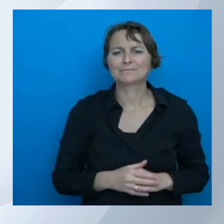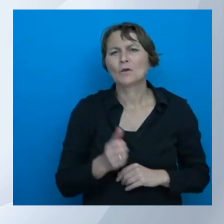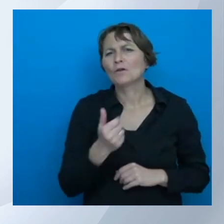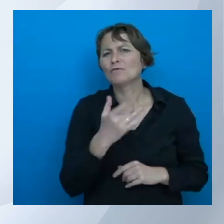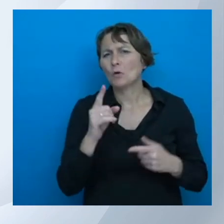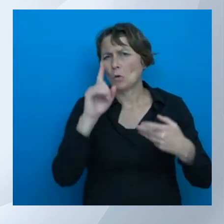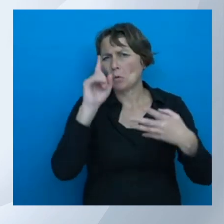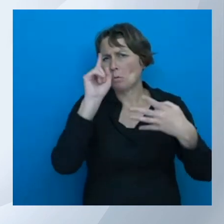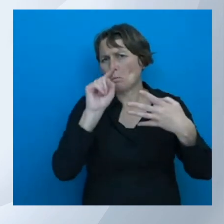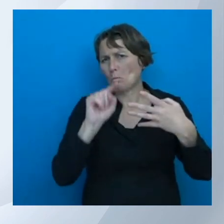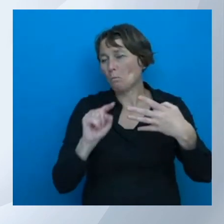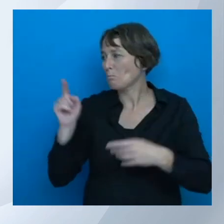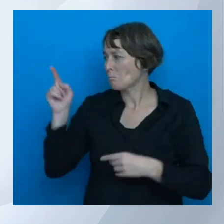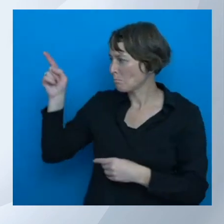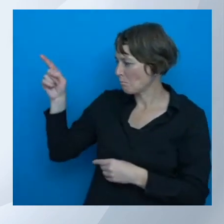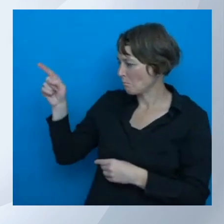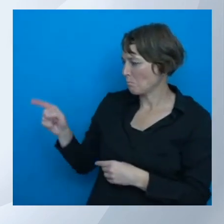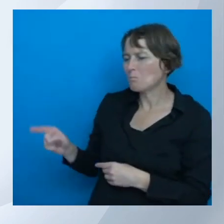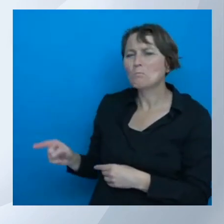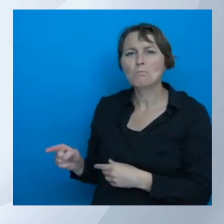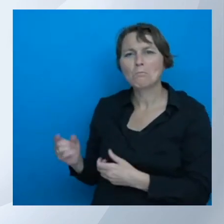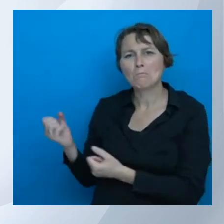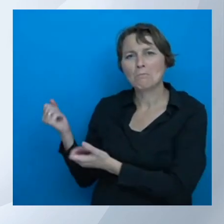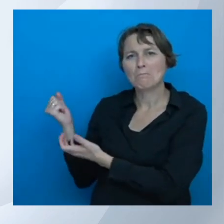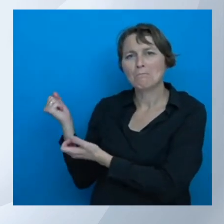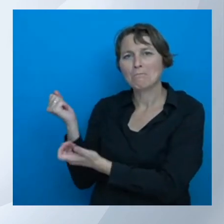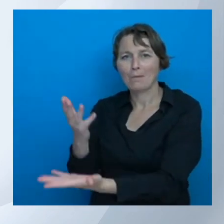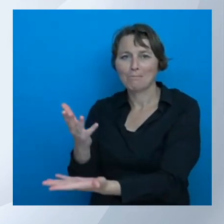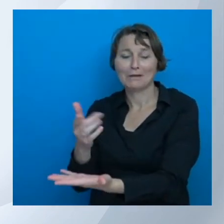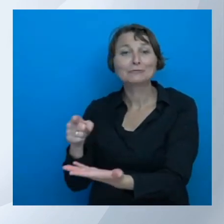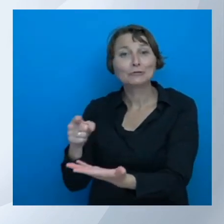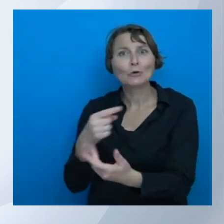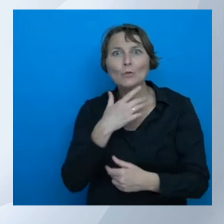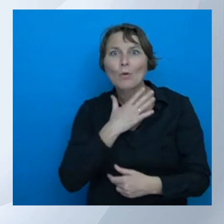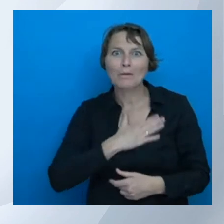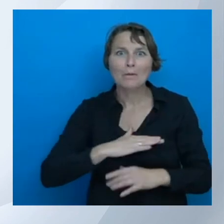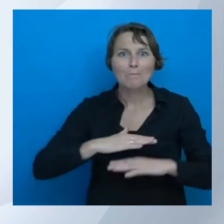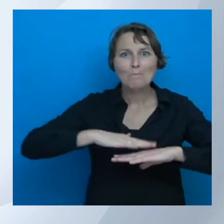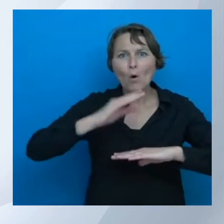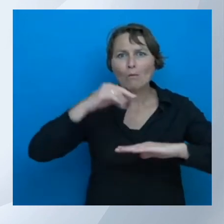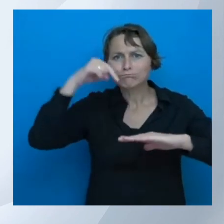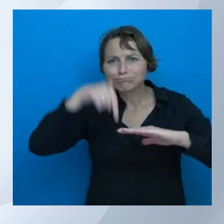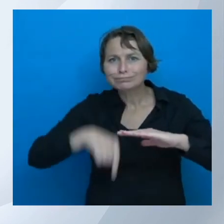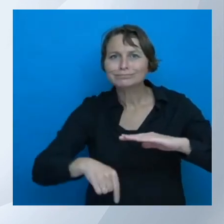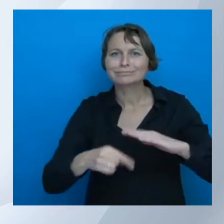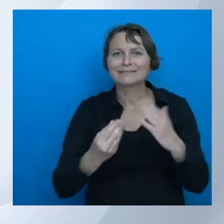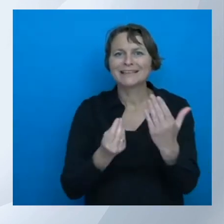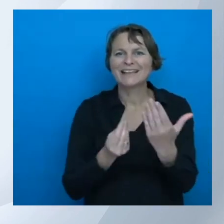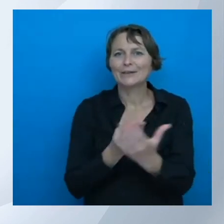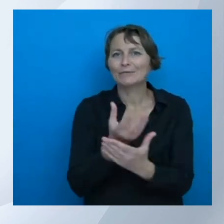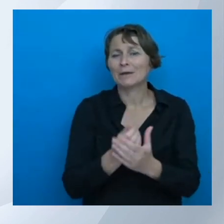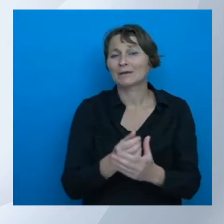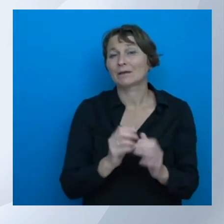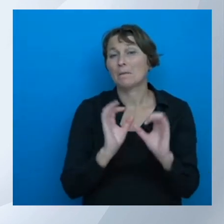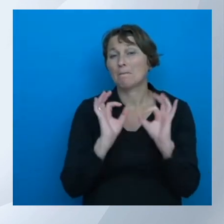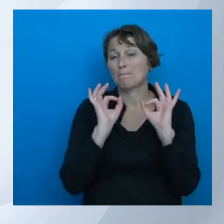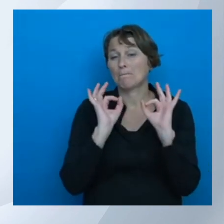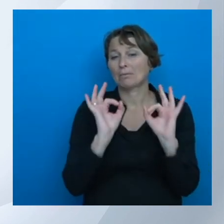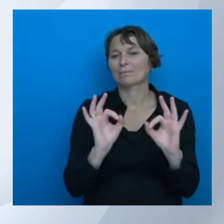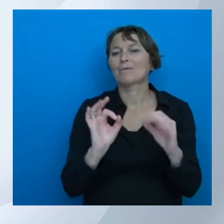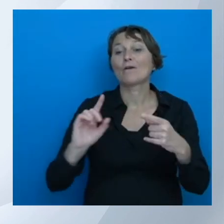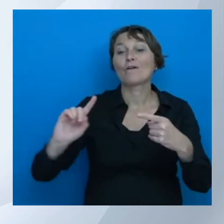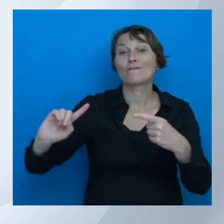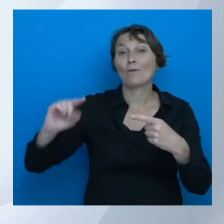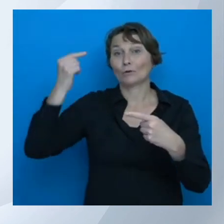helpful resources for people that have been interested about what I've spoken about today. There's a great video from Azure Friday where